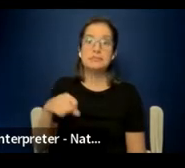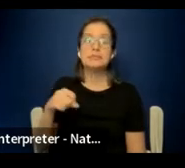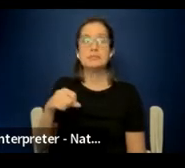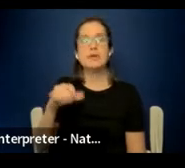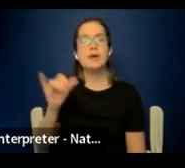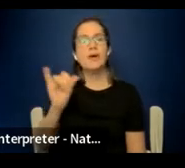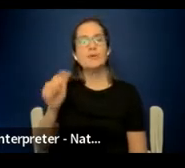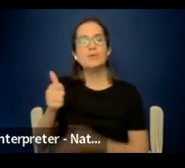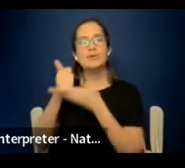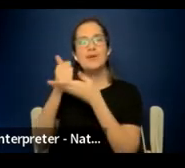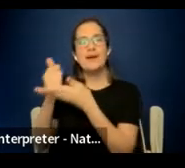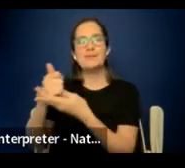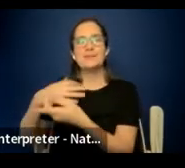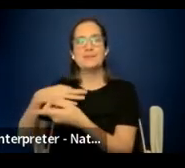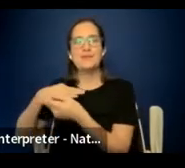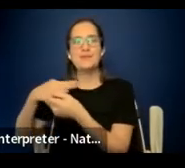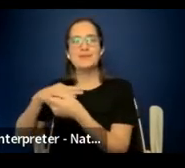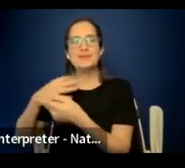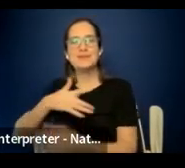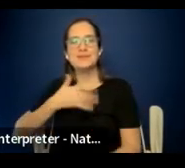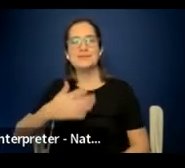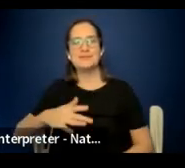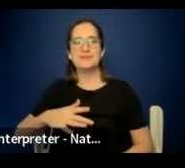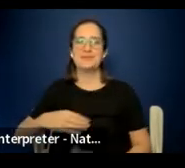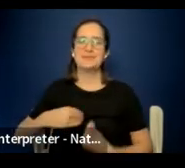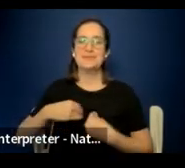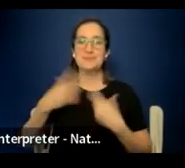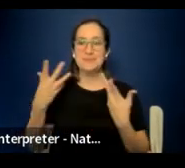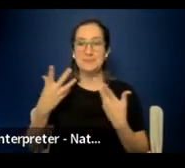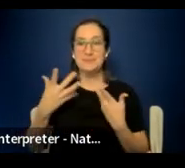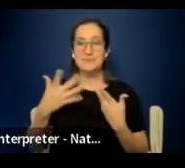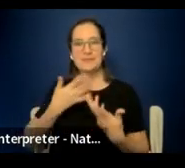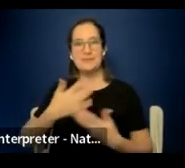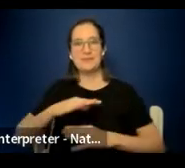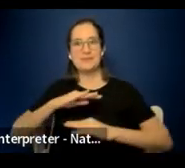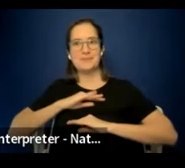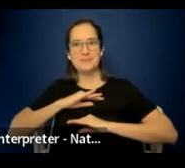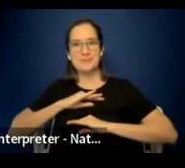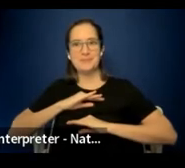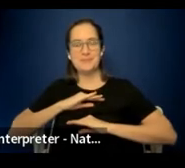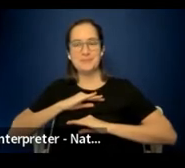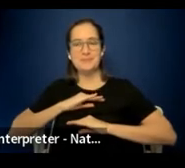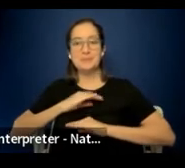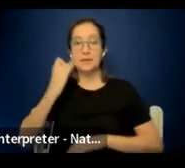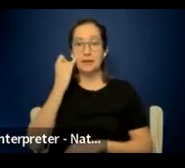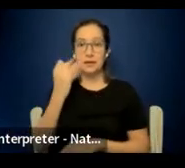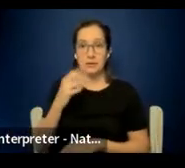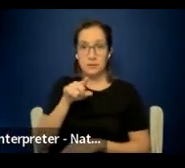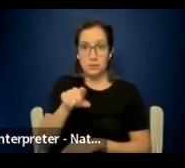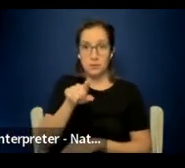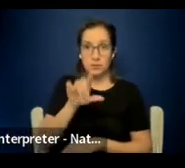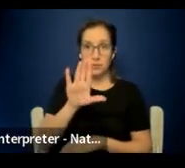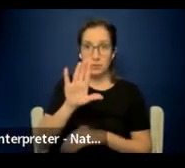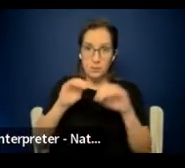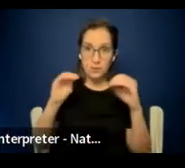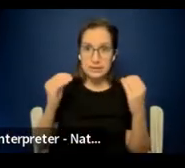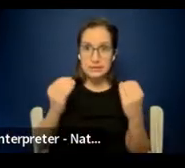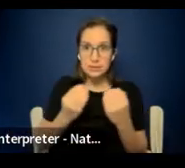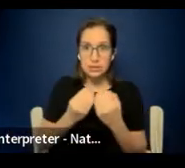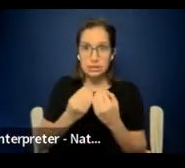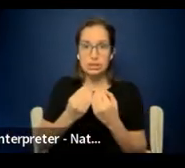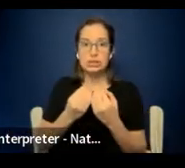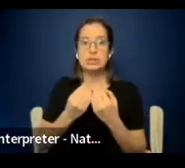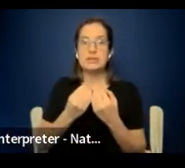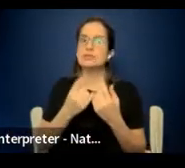to volunteers. And when these are done really well and executed thoughtfully, they can turn into long-term